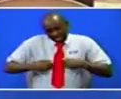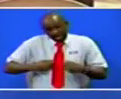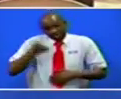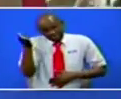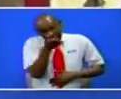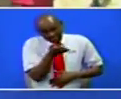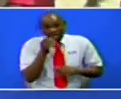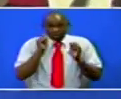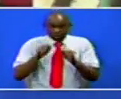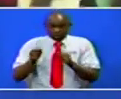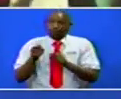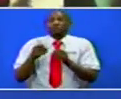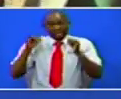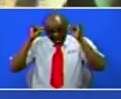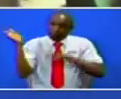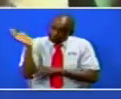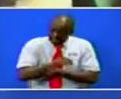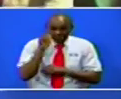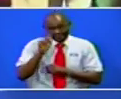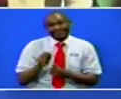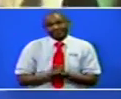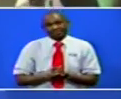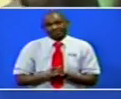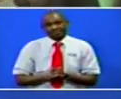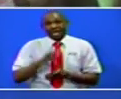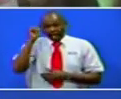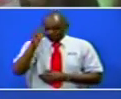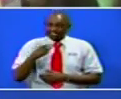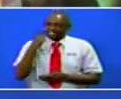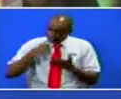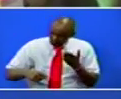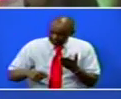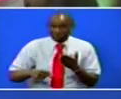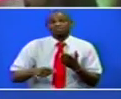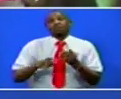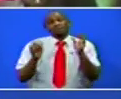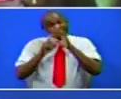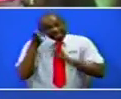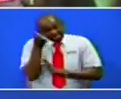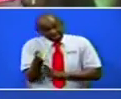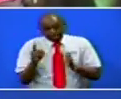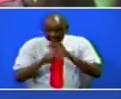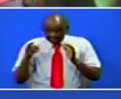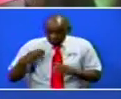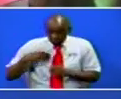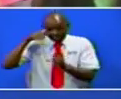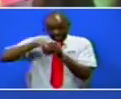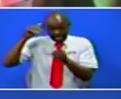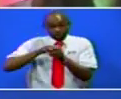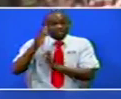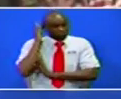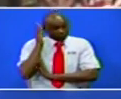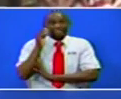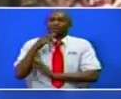distribute the animals that had been surrendered the mp has called on the cabinet secretary in charge of interior joseph